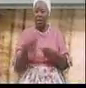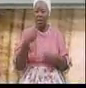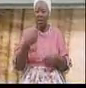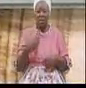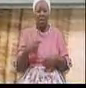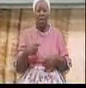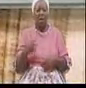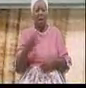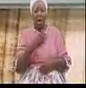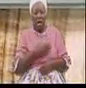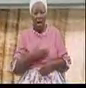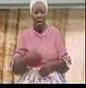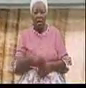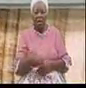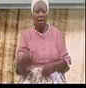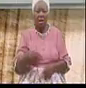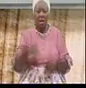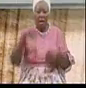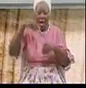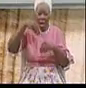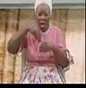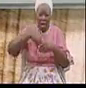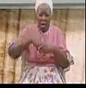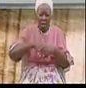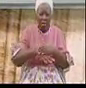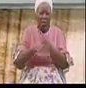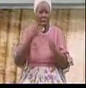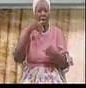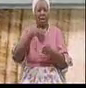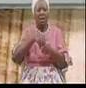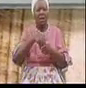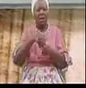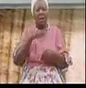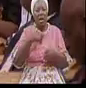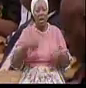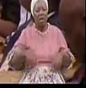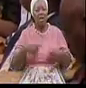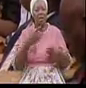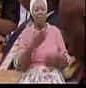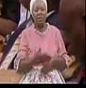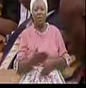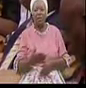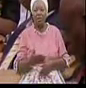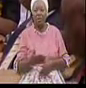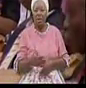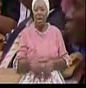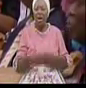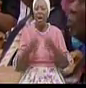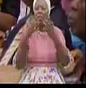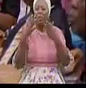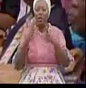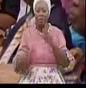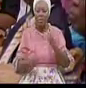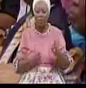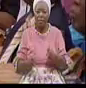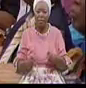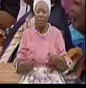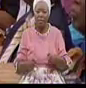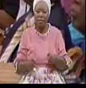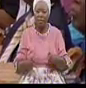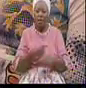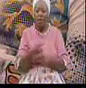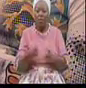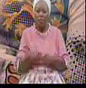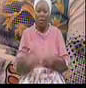and they enter in and dwell there. How many people, when they